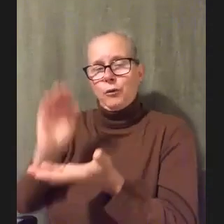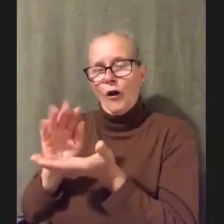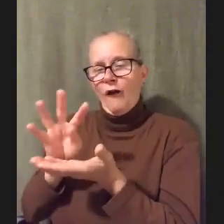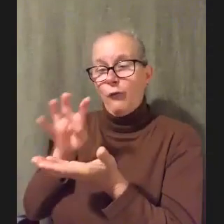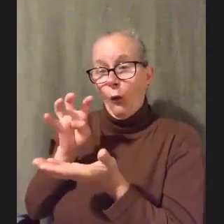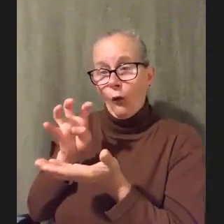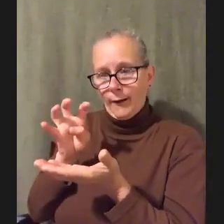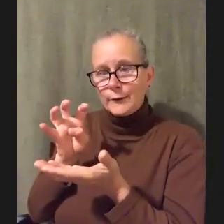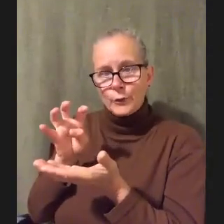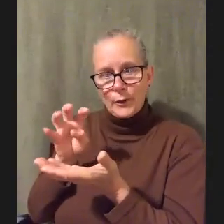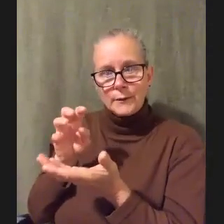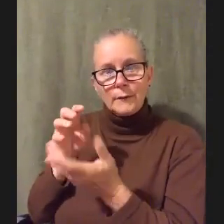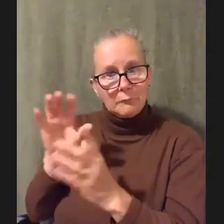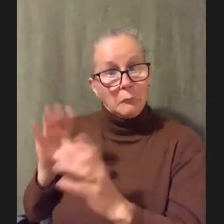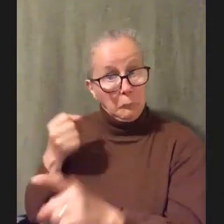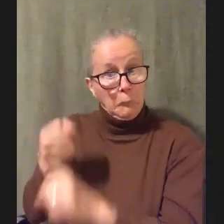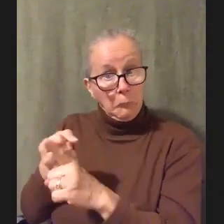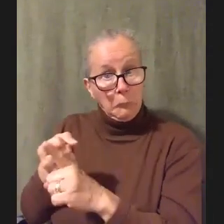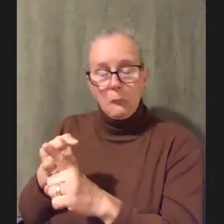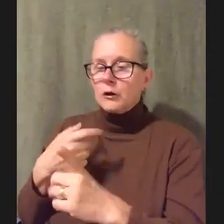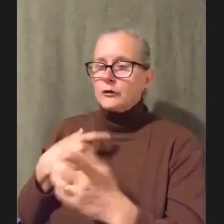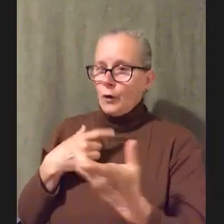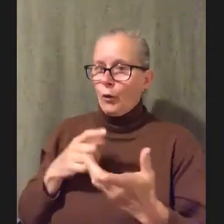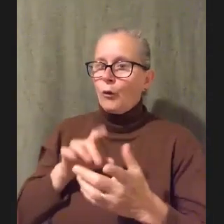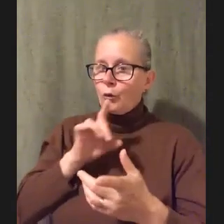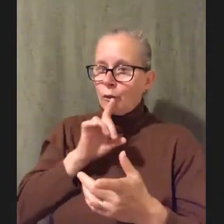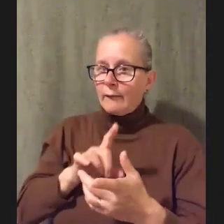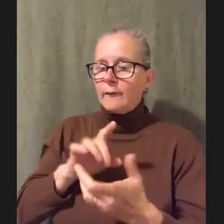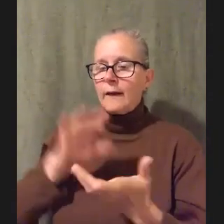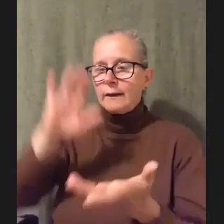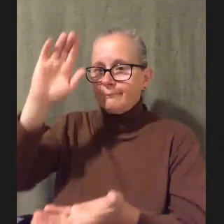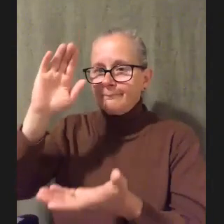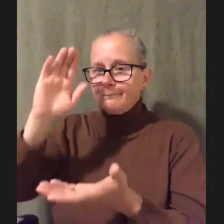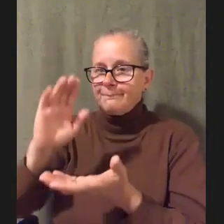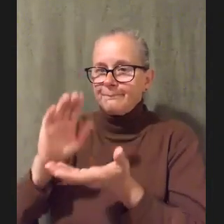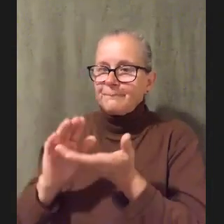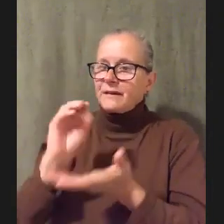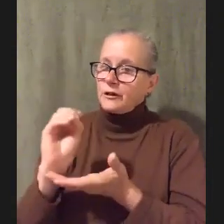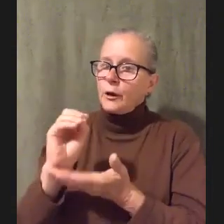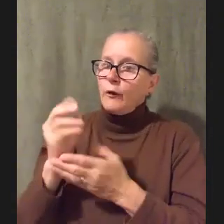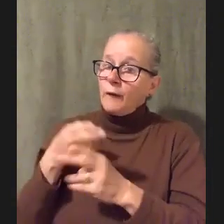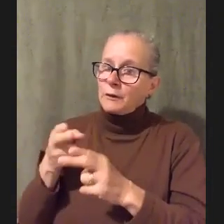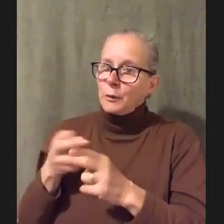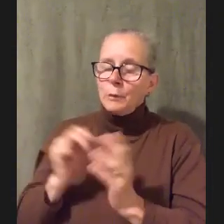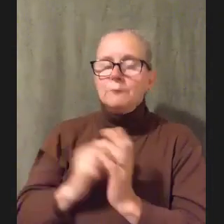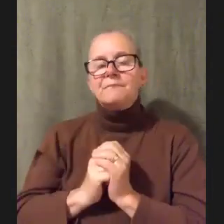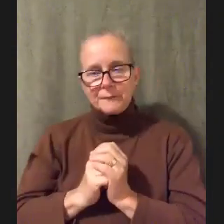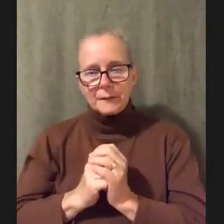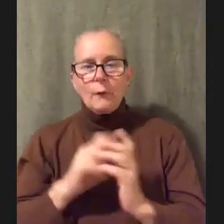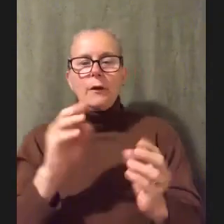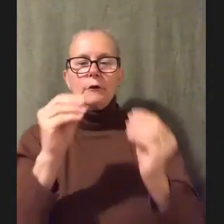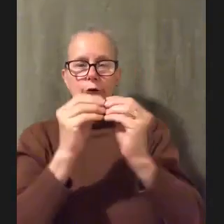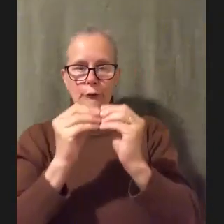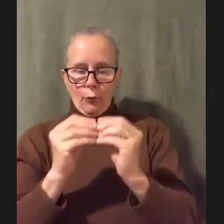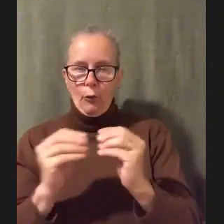now, so almost cut it in half. We hope to get that down to 0 soon. And that will give us more flexibility to